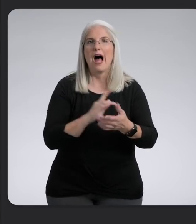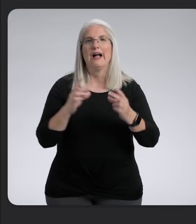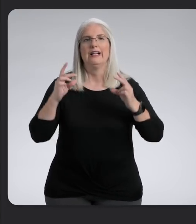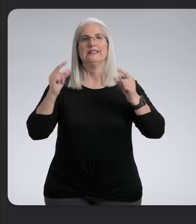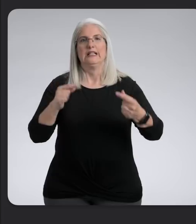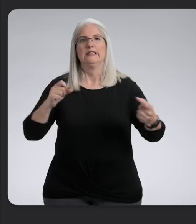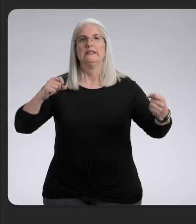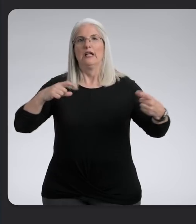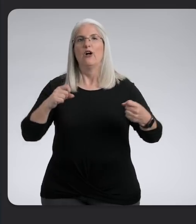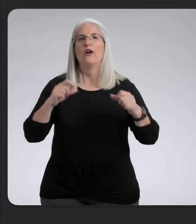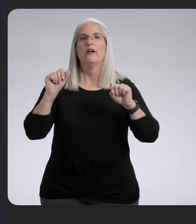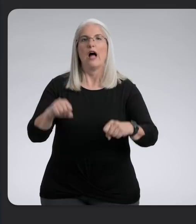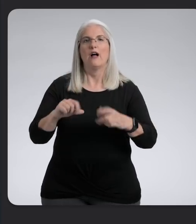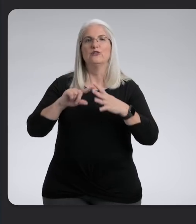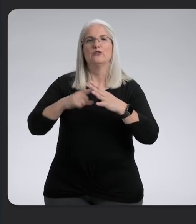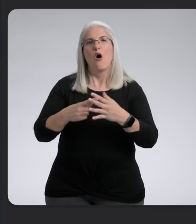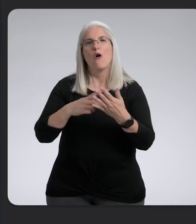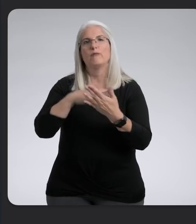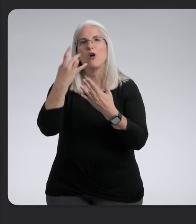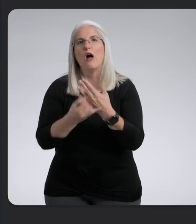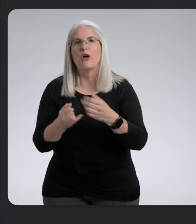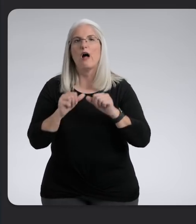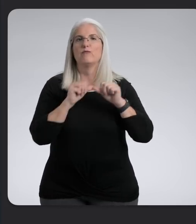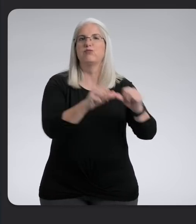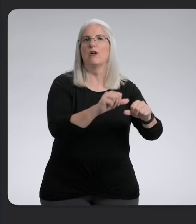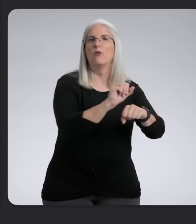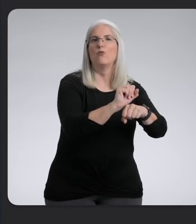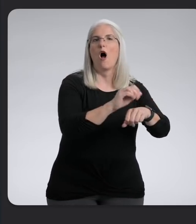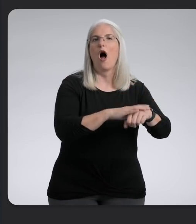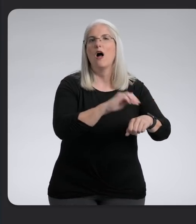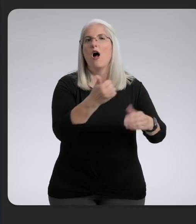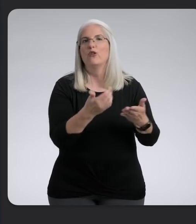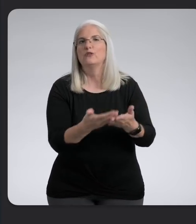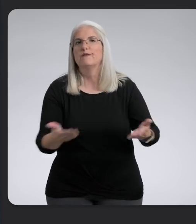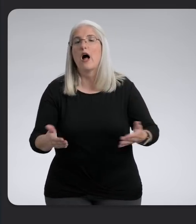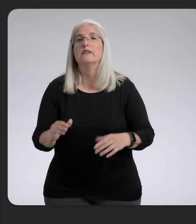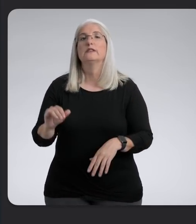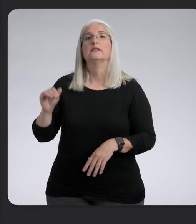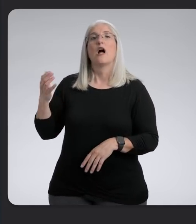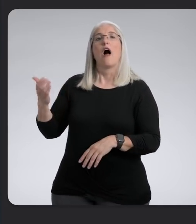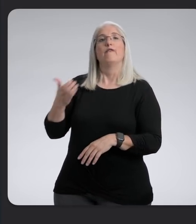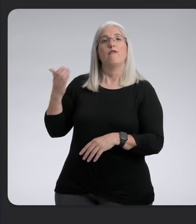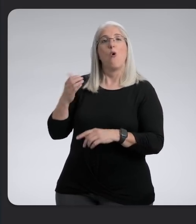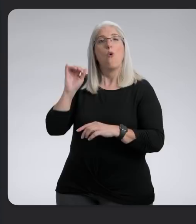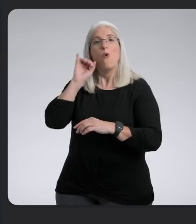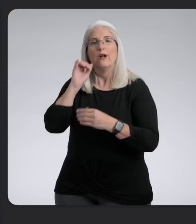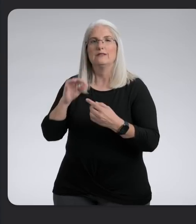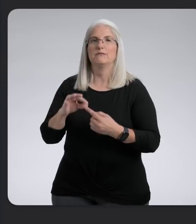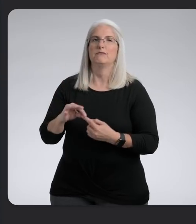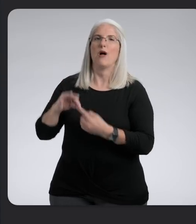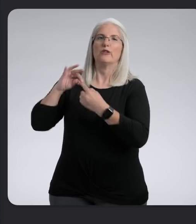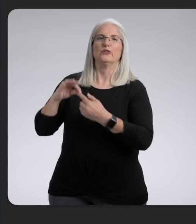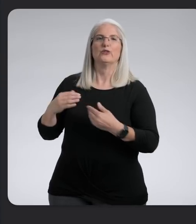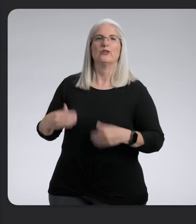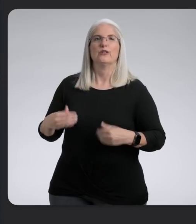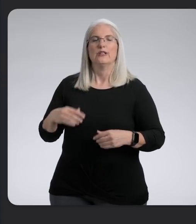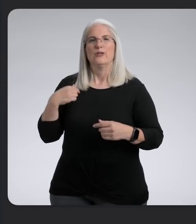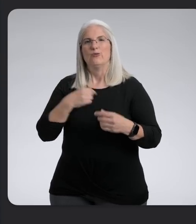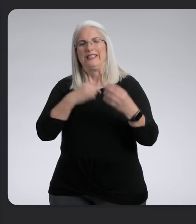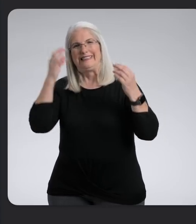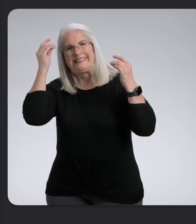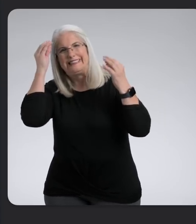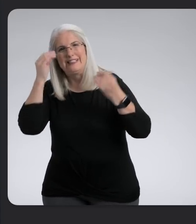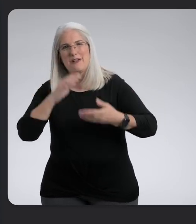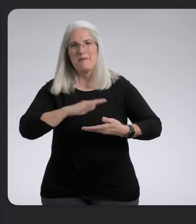from anywhere. On iPhone, we've done something really special. We took all the thinking that went into Mac